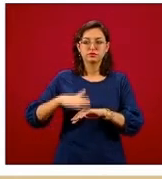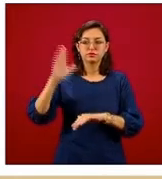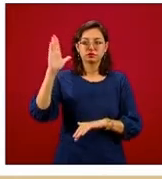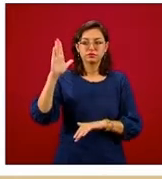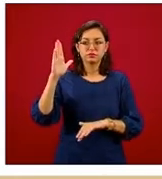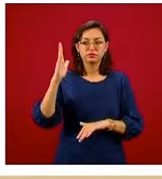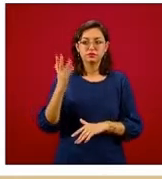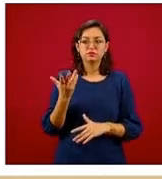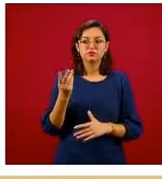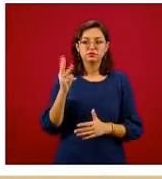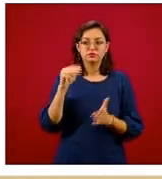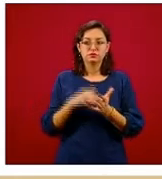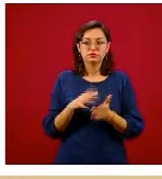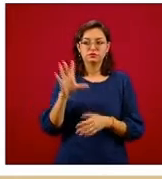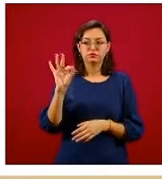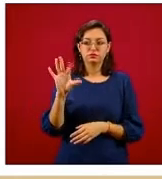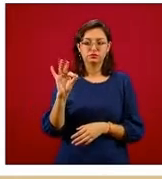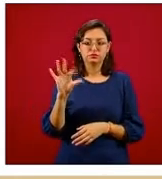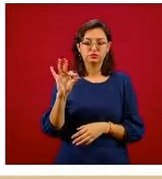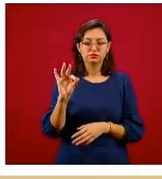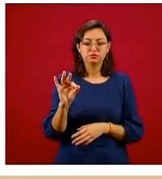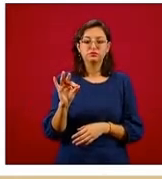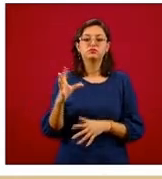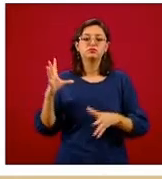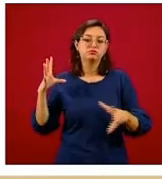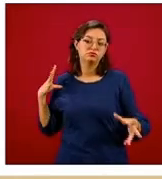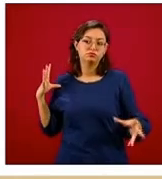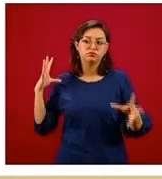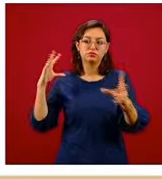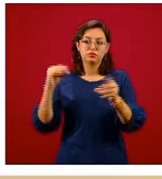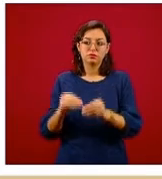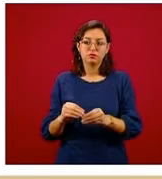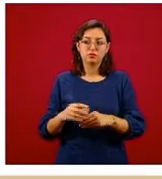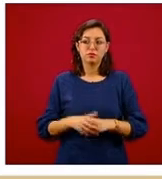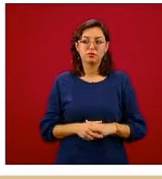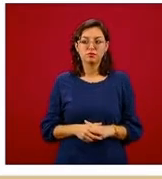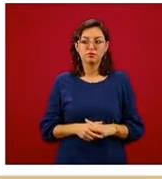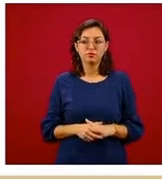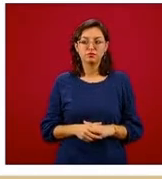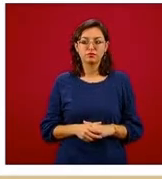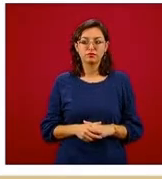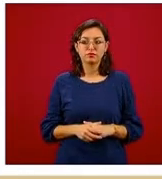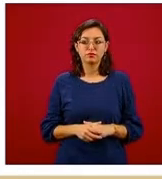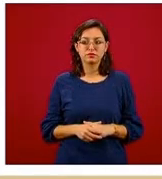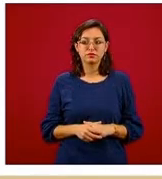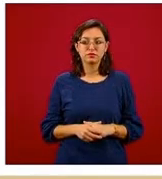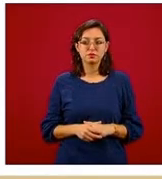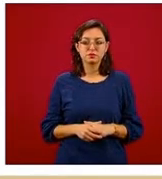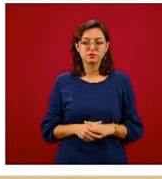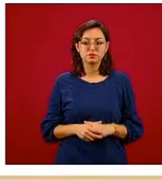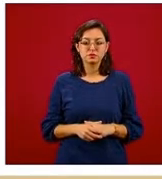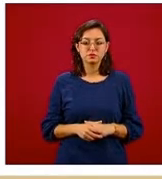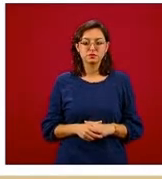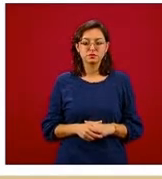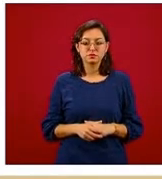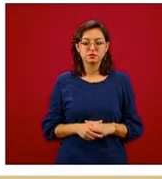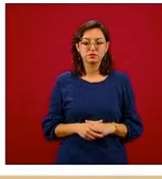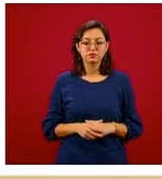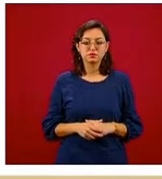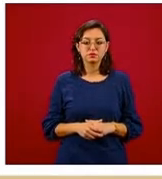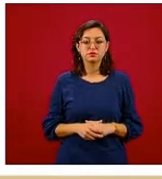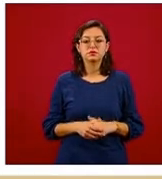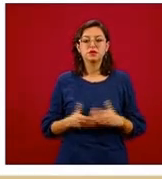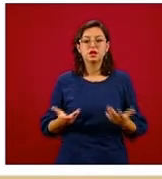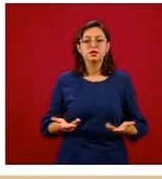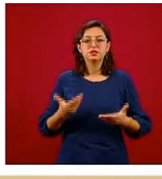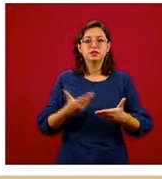with this color representing above 3,000, and these are 3,040 cases accrued up to now. The